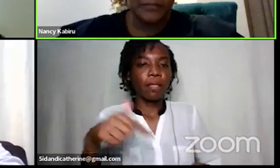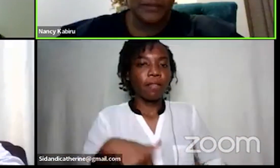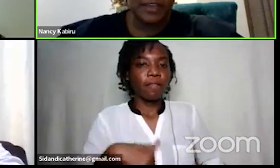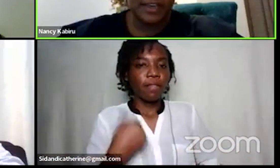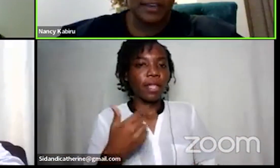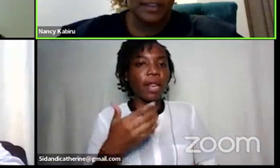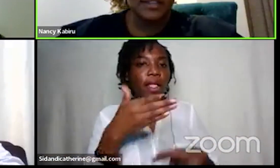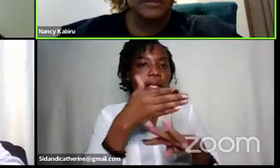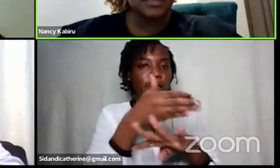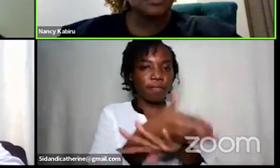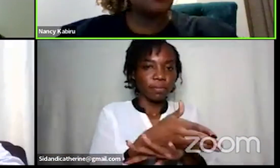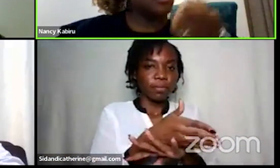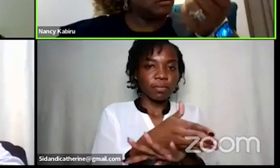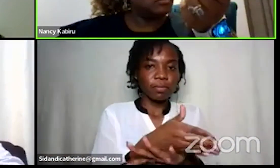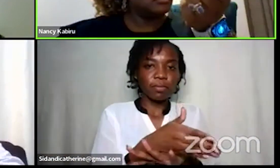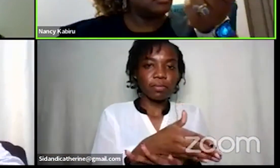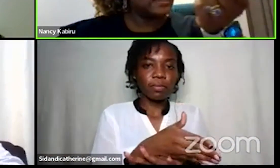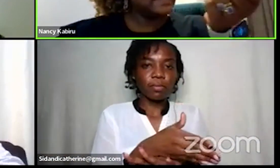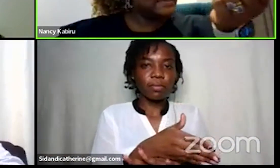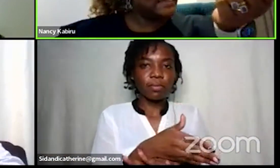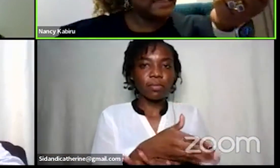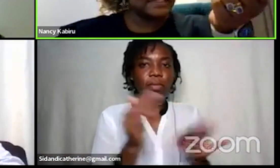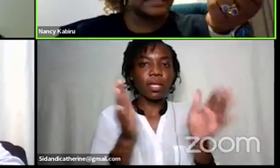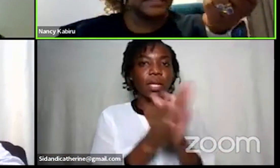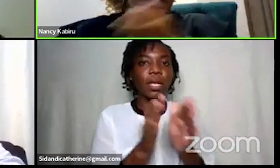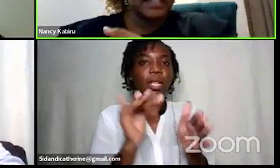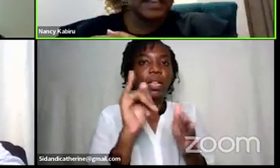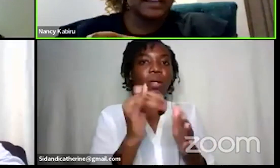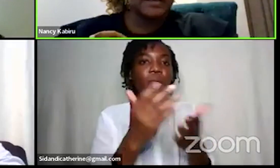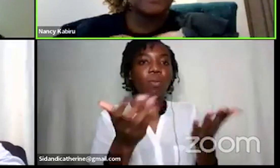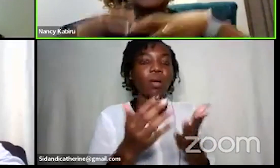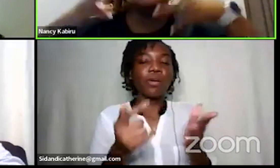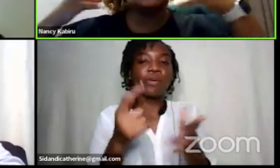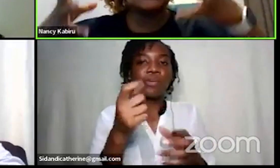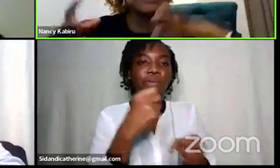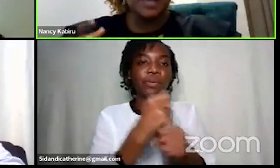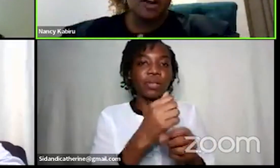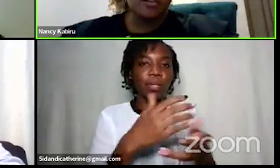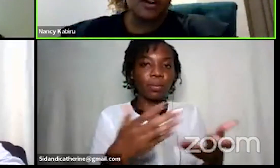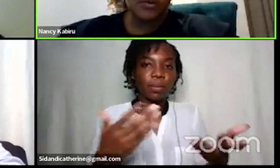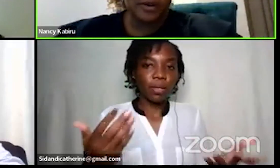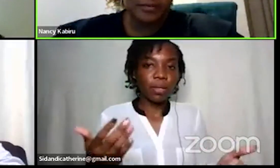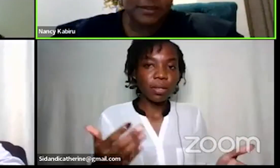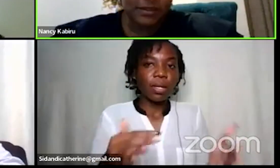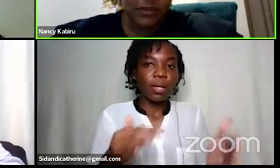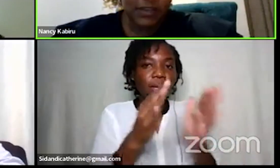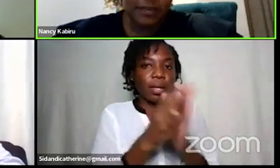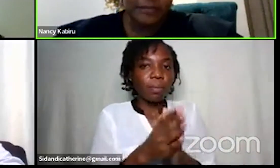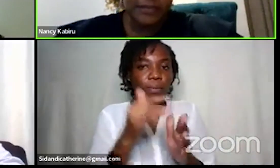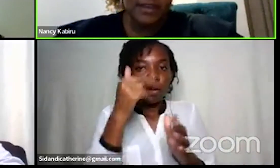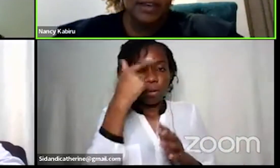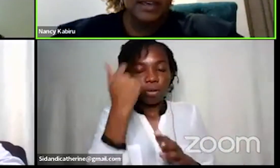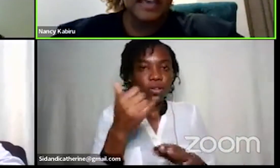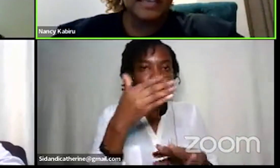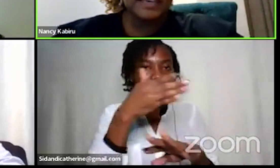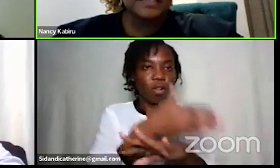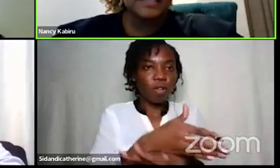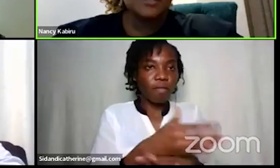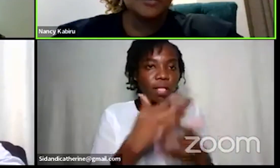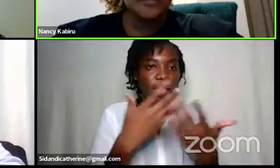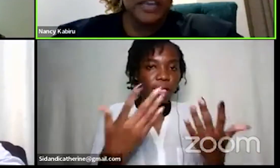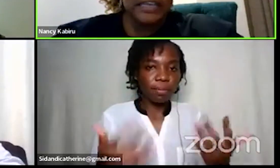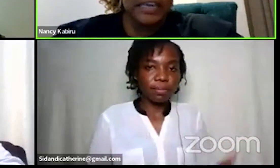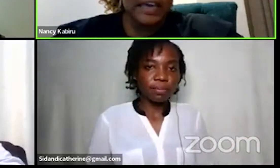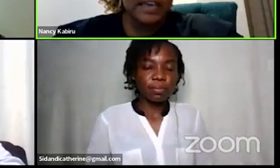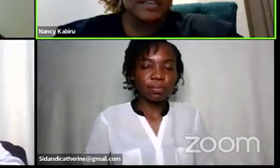after. Okay. That's when they'll go, oh, I did this. You understand? But it's because they are overwhelmed. Okay. And